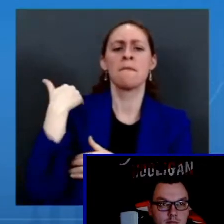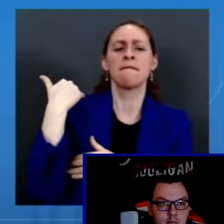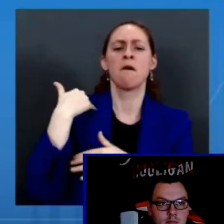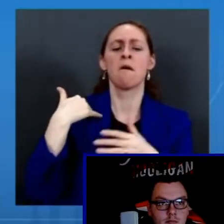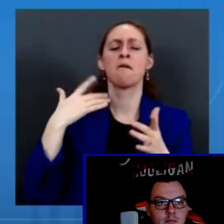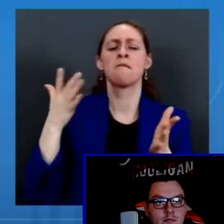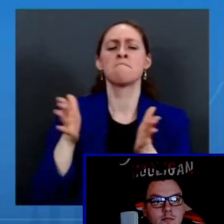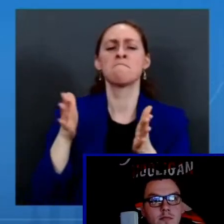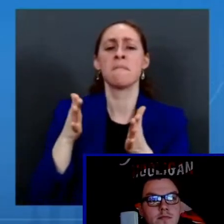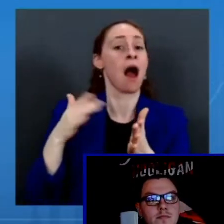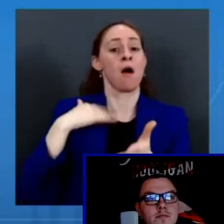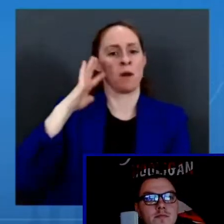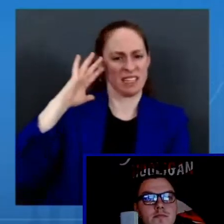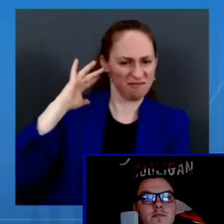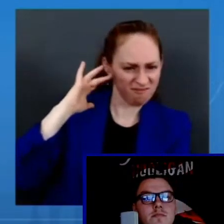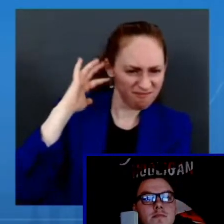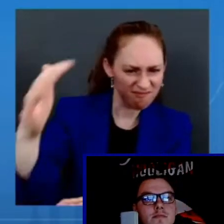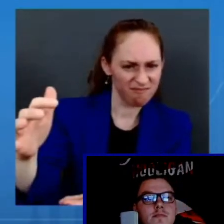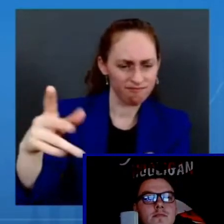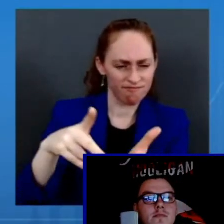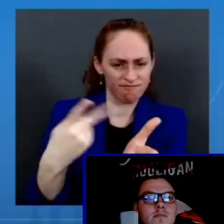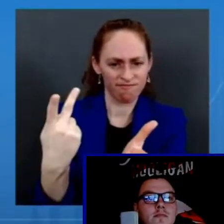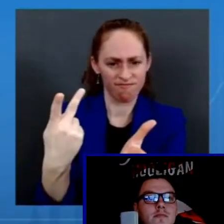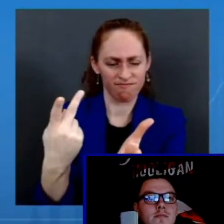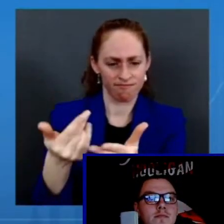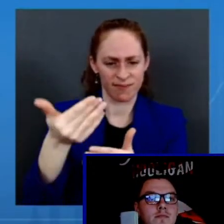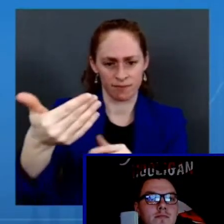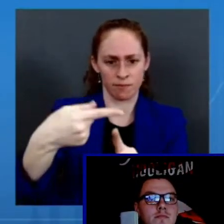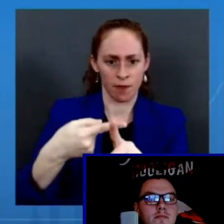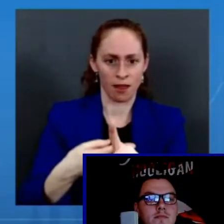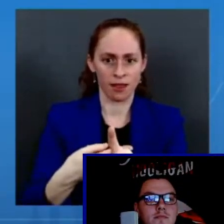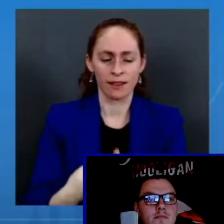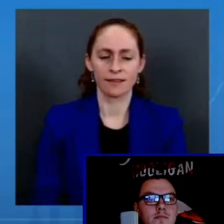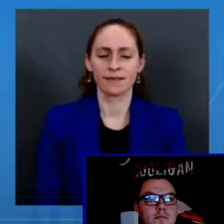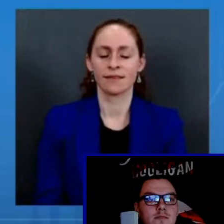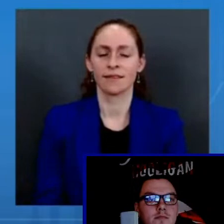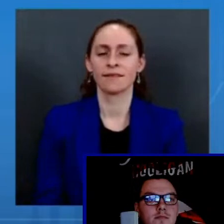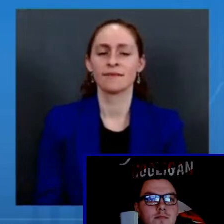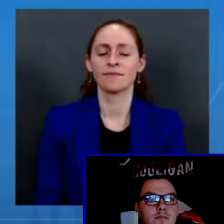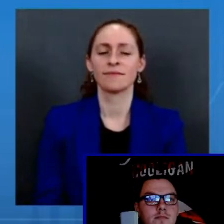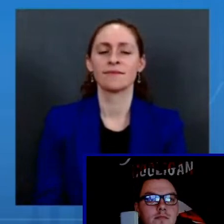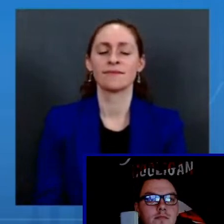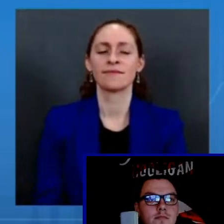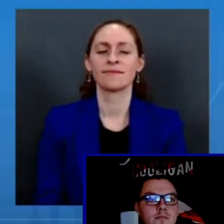And we've already begun making this drug available to every state and territory.